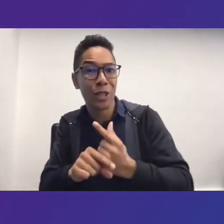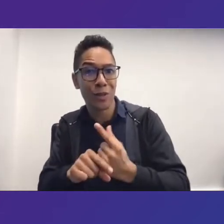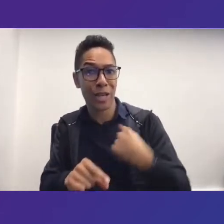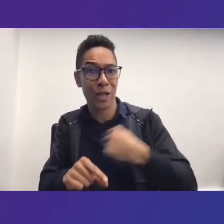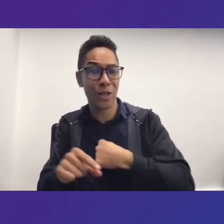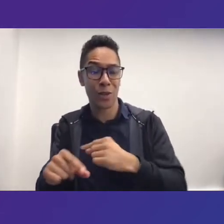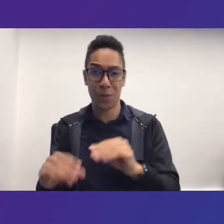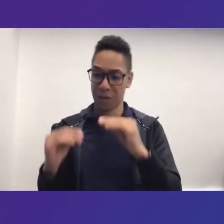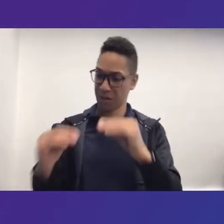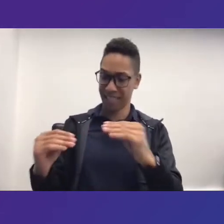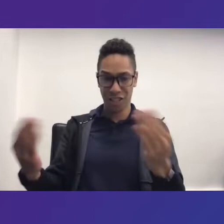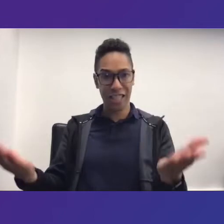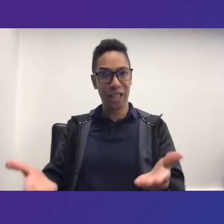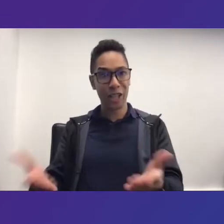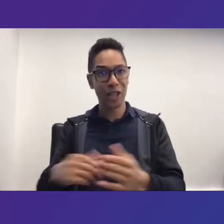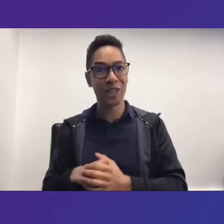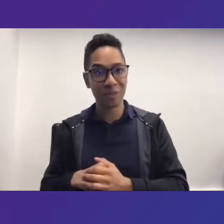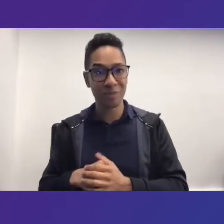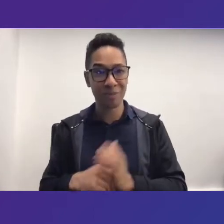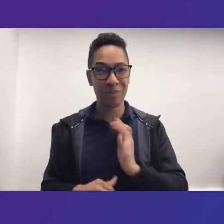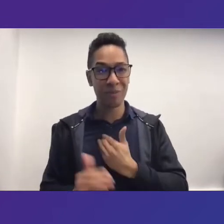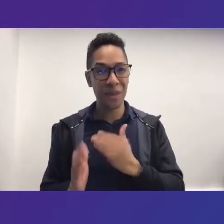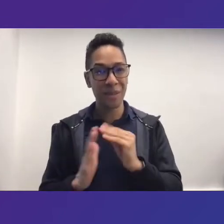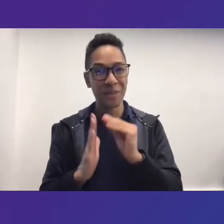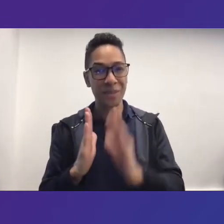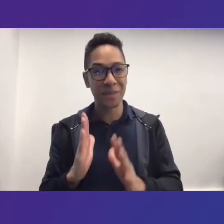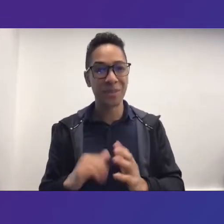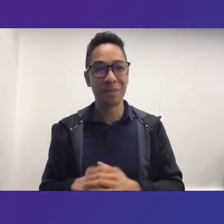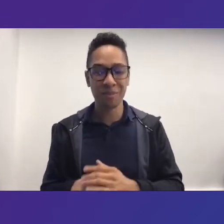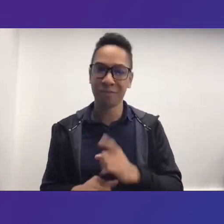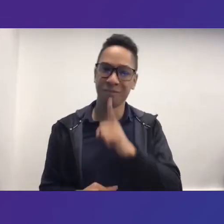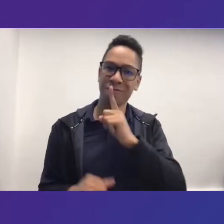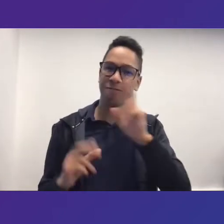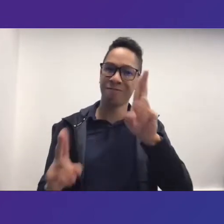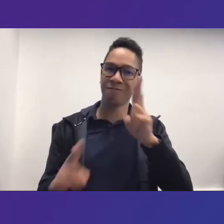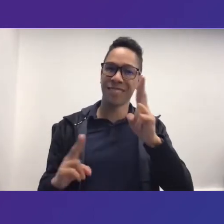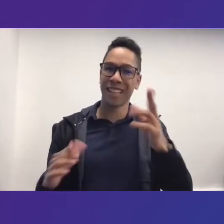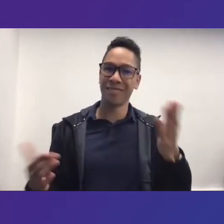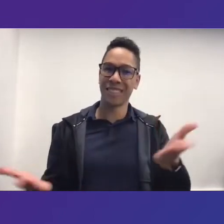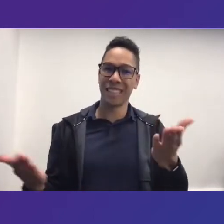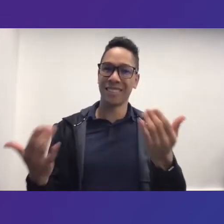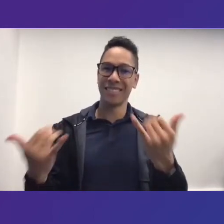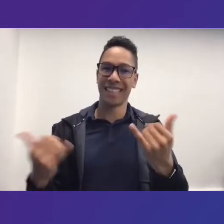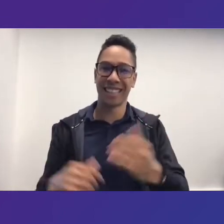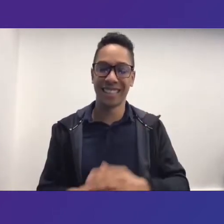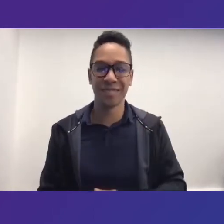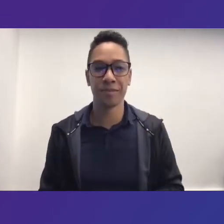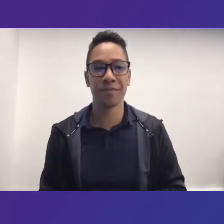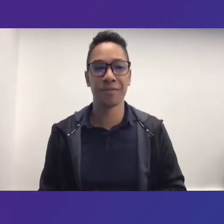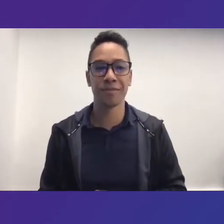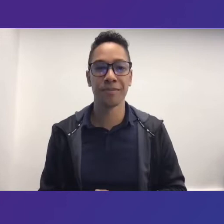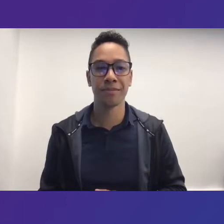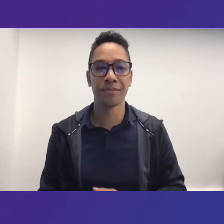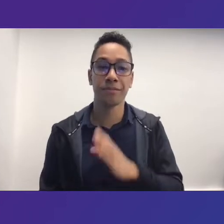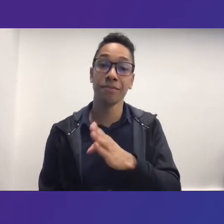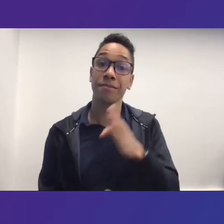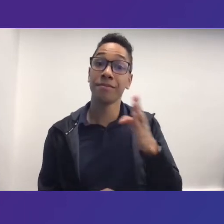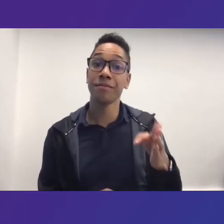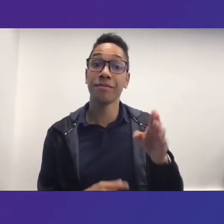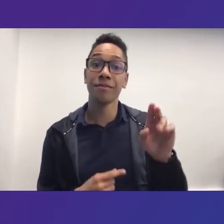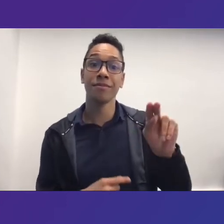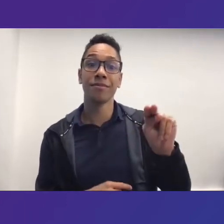at Hunter, our students. Thank you, I'm very Anna. honored to be here today. Thank you. And then next is Nina